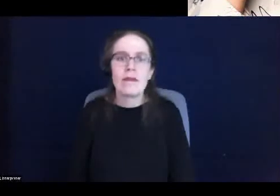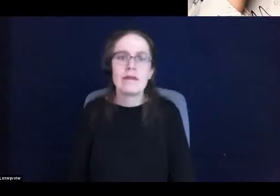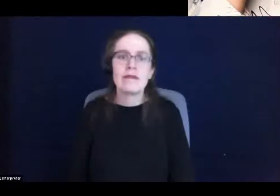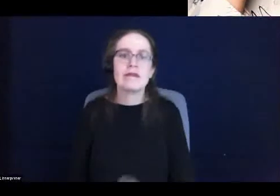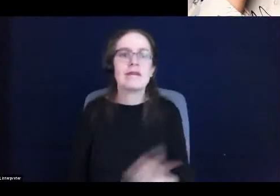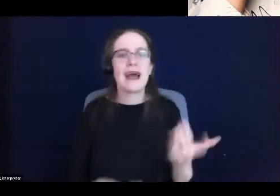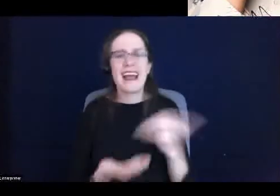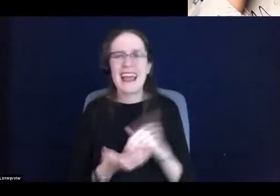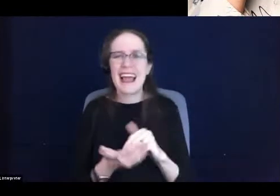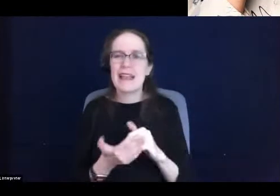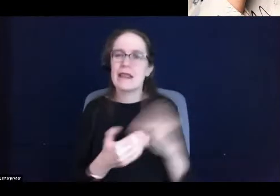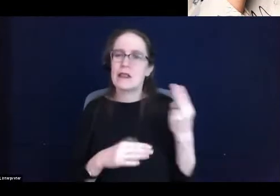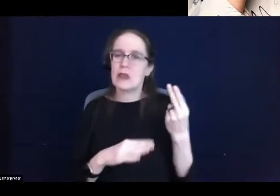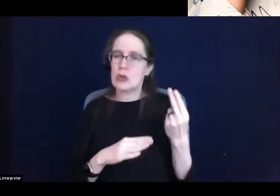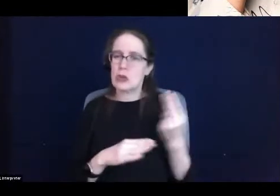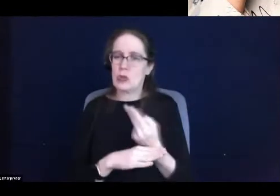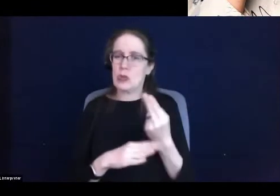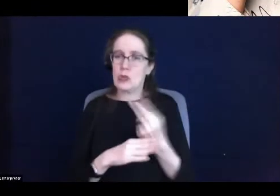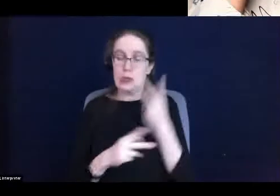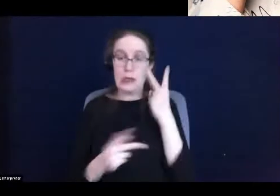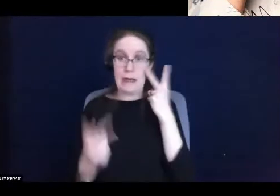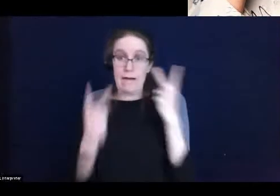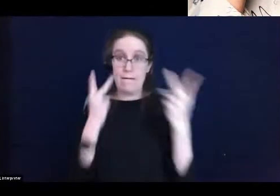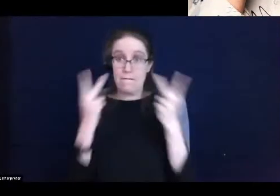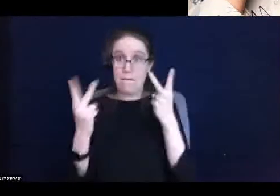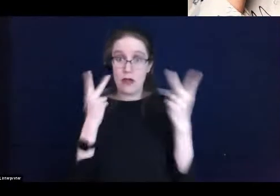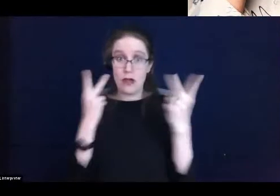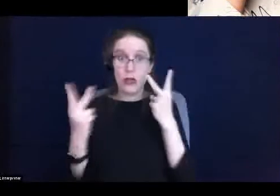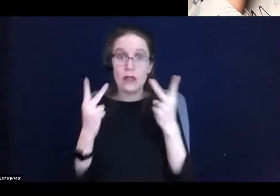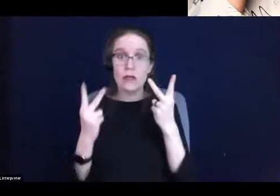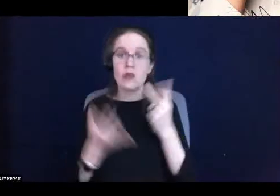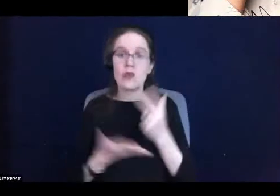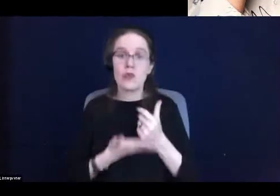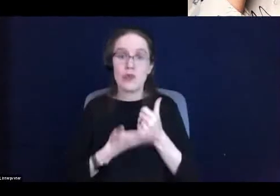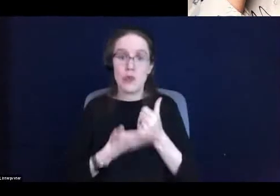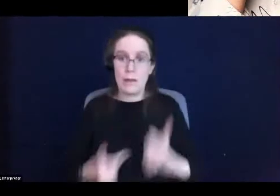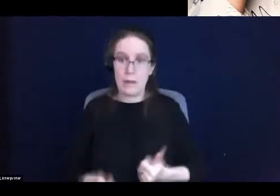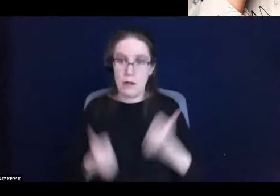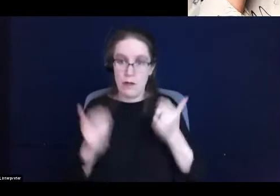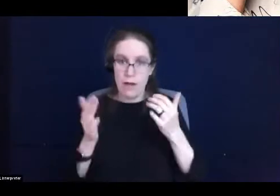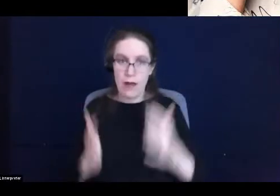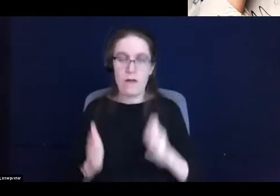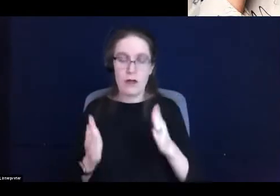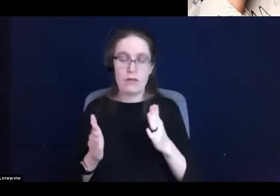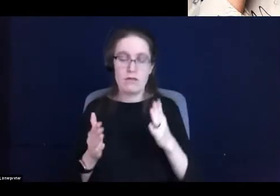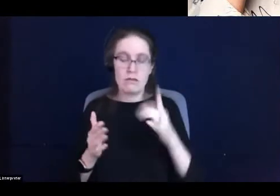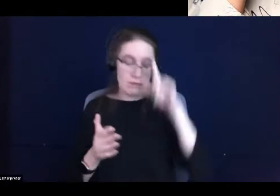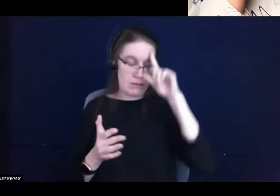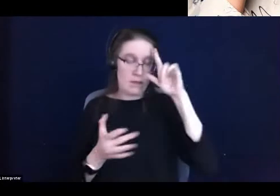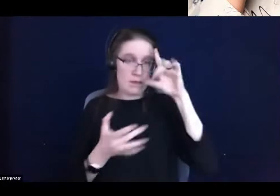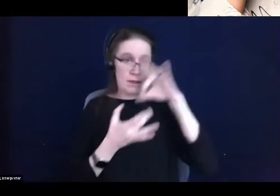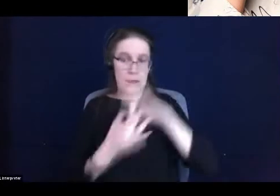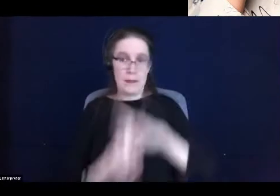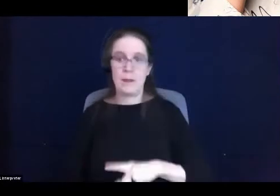that visual sense to help survivors stay present.